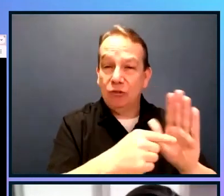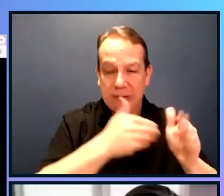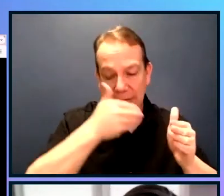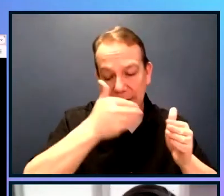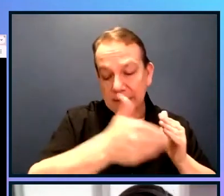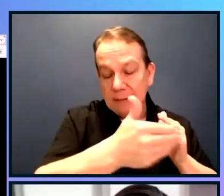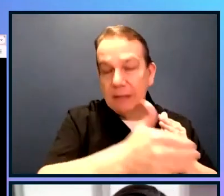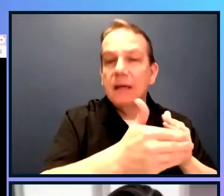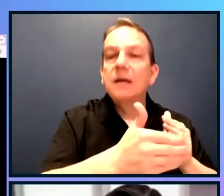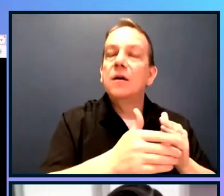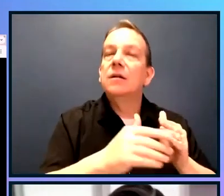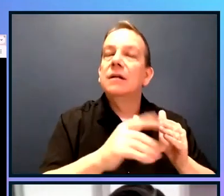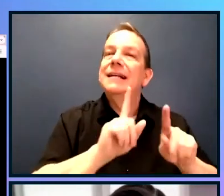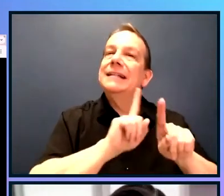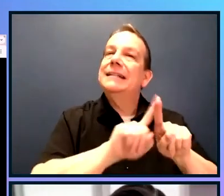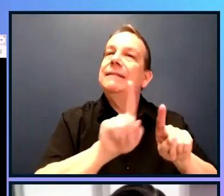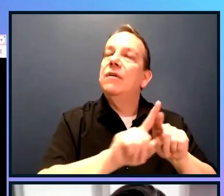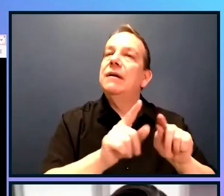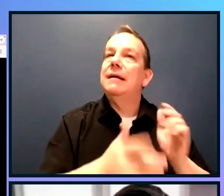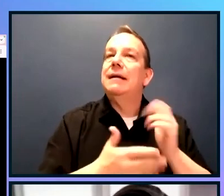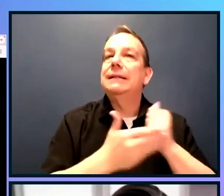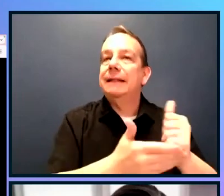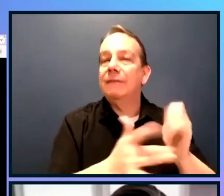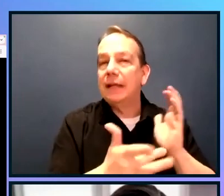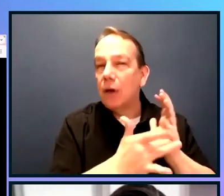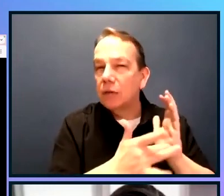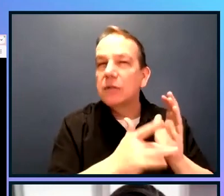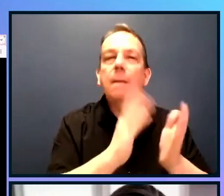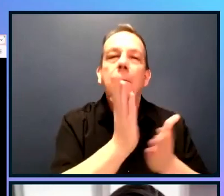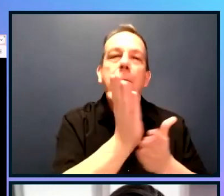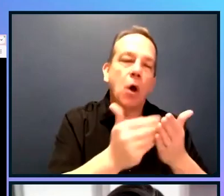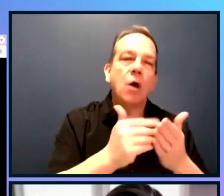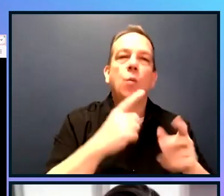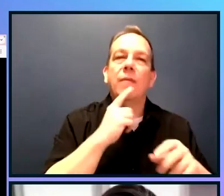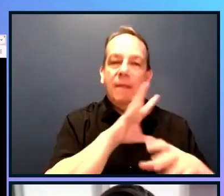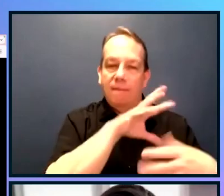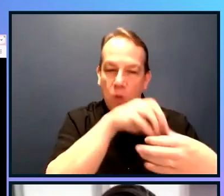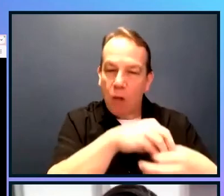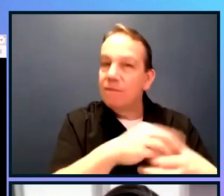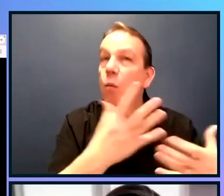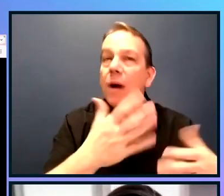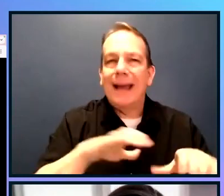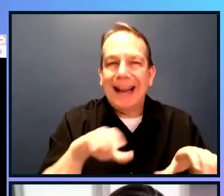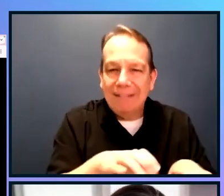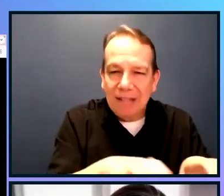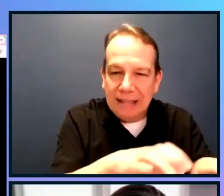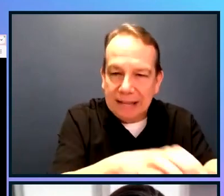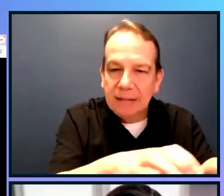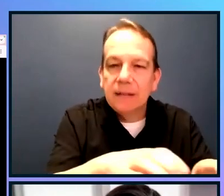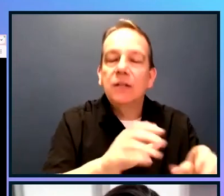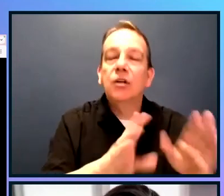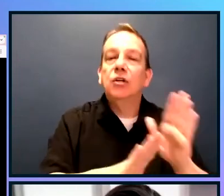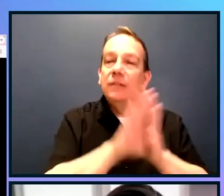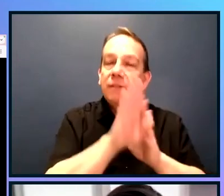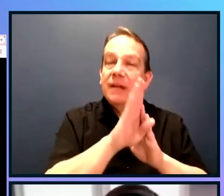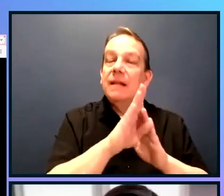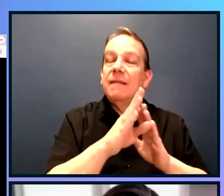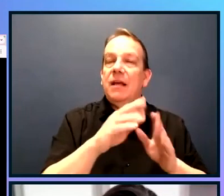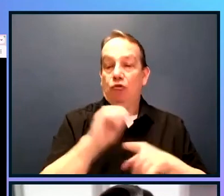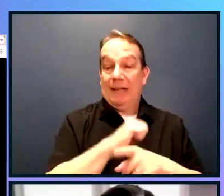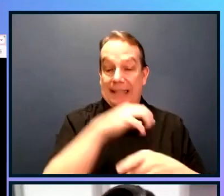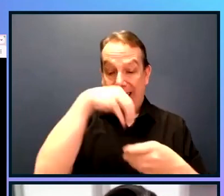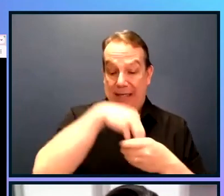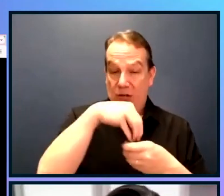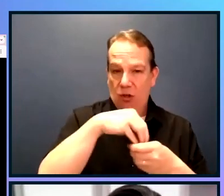different types of assistive technologies, followed by exercises. We've created these trainings internally so they're